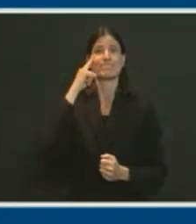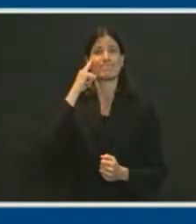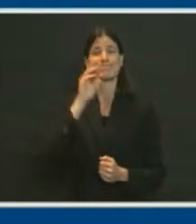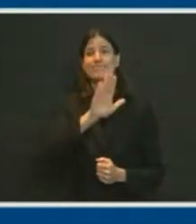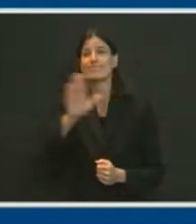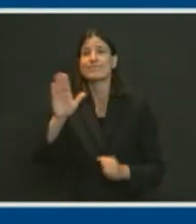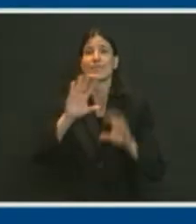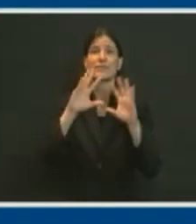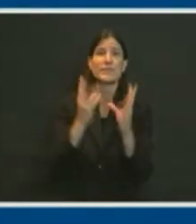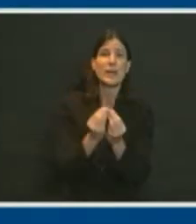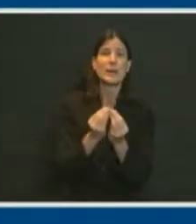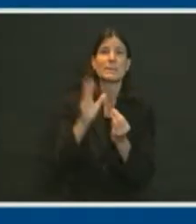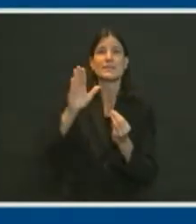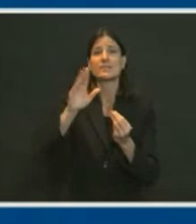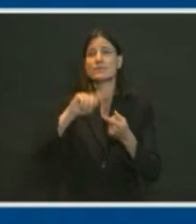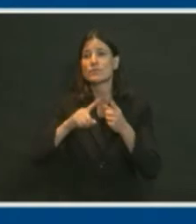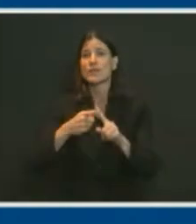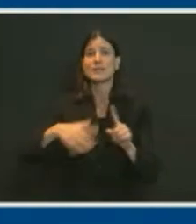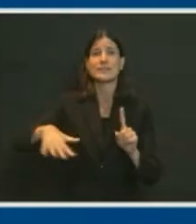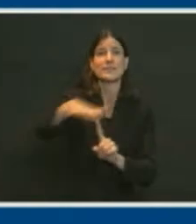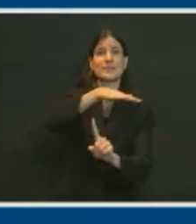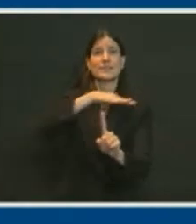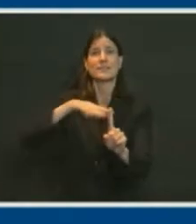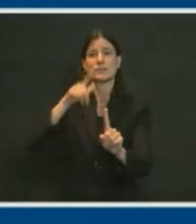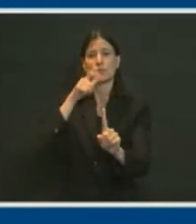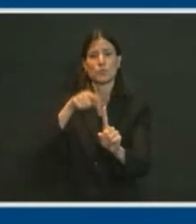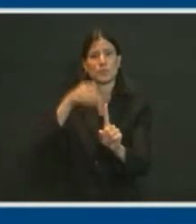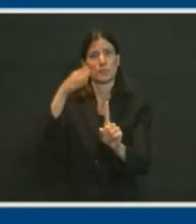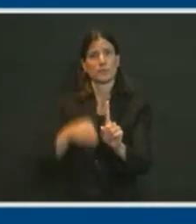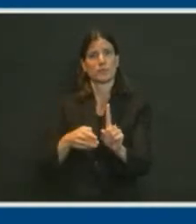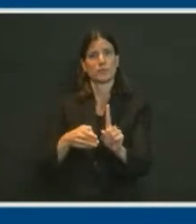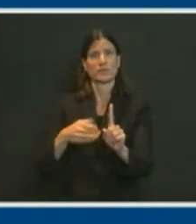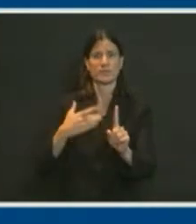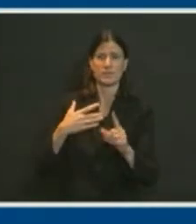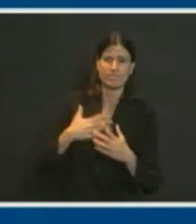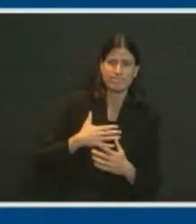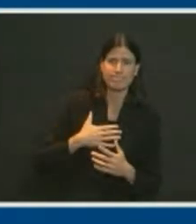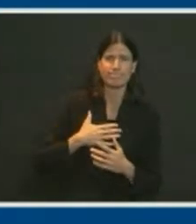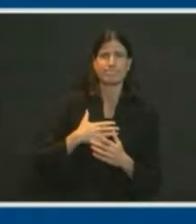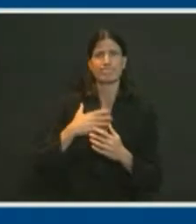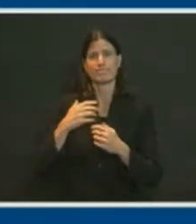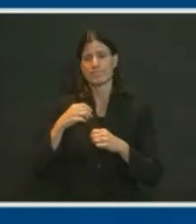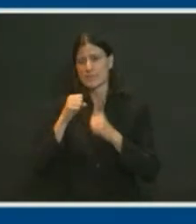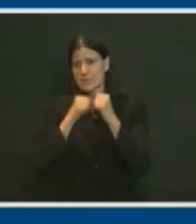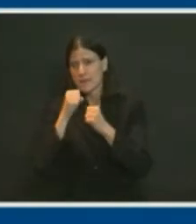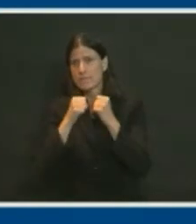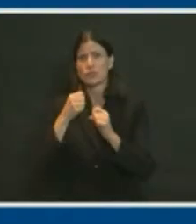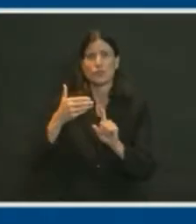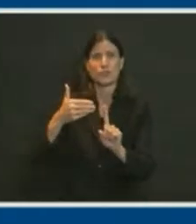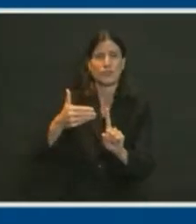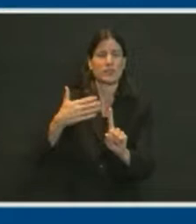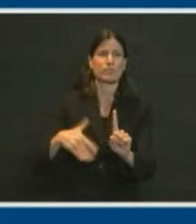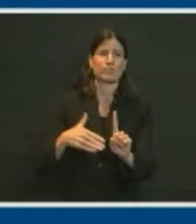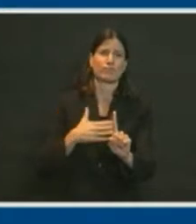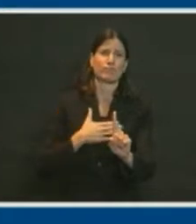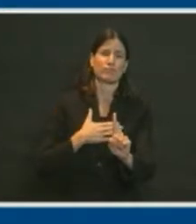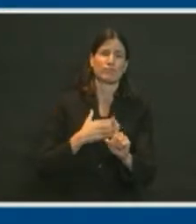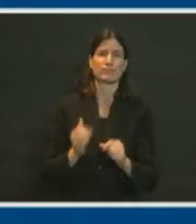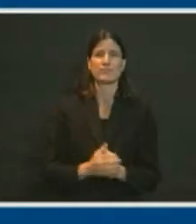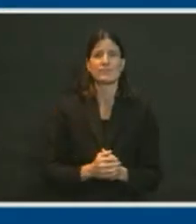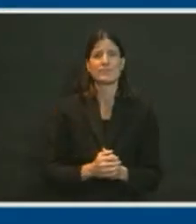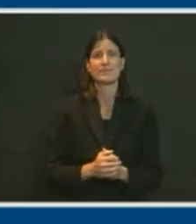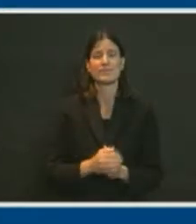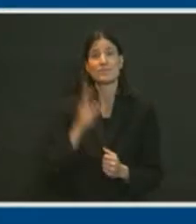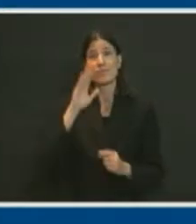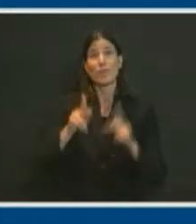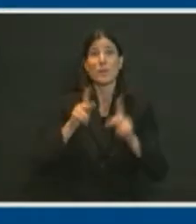taking on the lives of so many Rhode Islanders. The fact is, I don't know anyone out there who's not struggling right now. In the